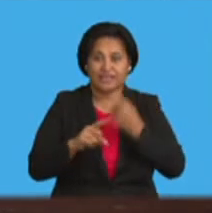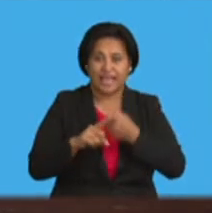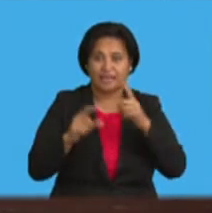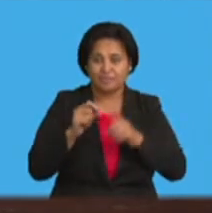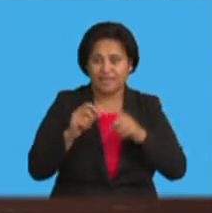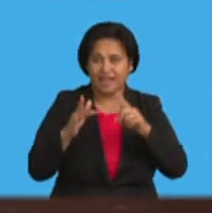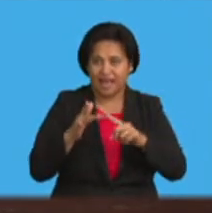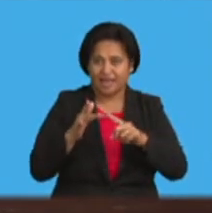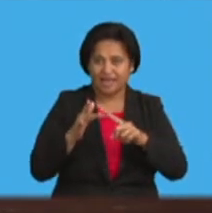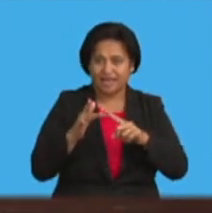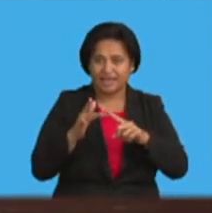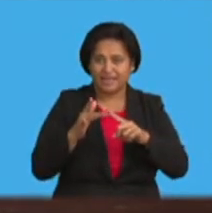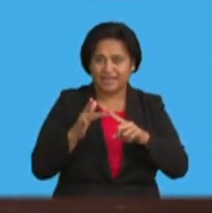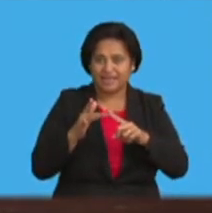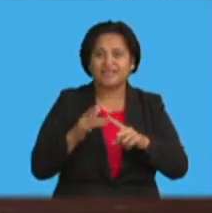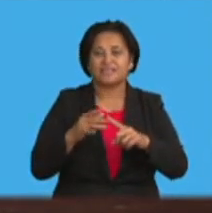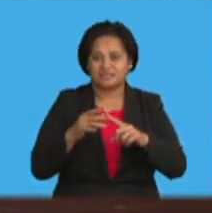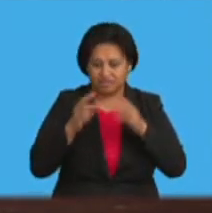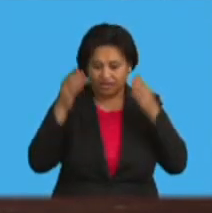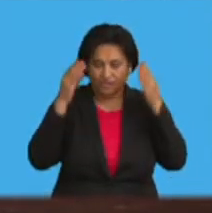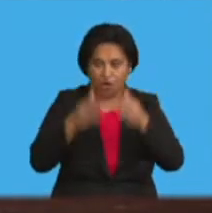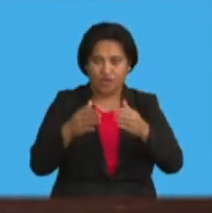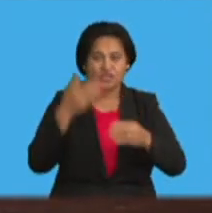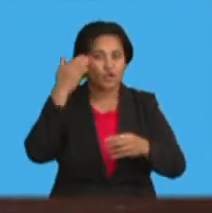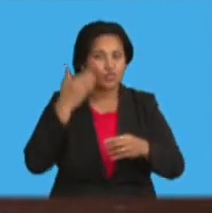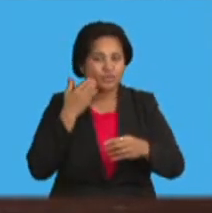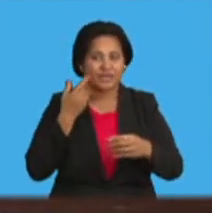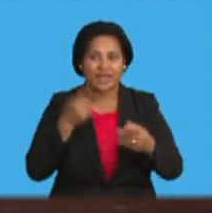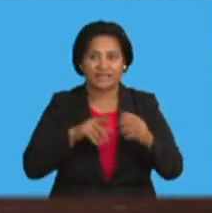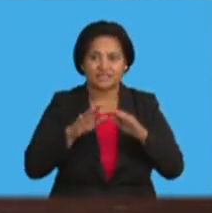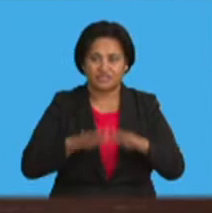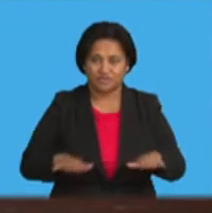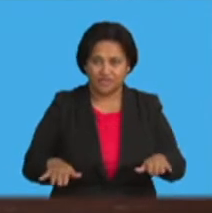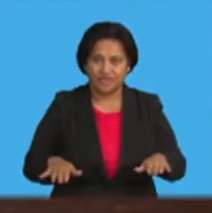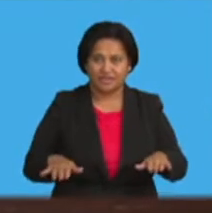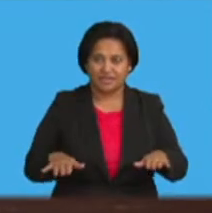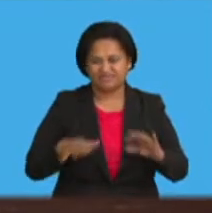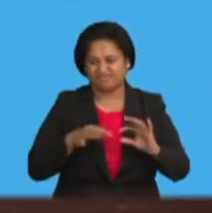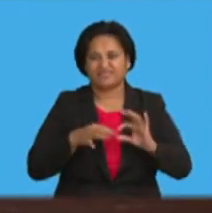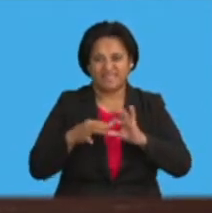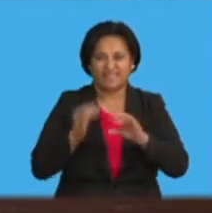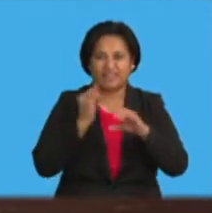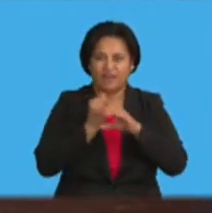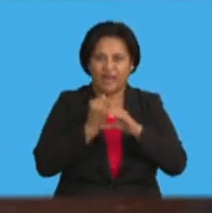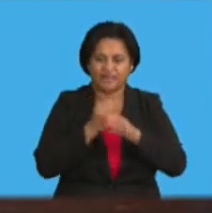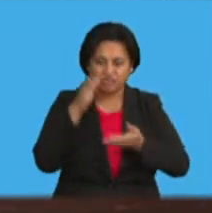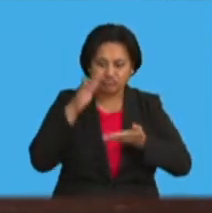specifically targeted to women and child-related crimes, and these are reducing violence against women by